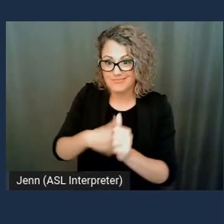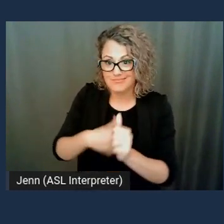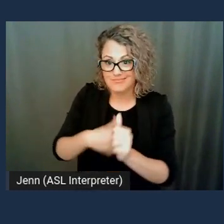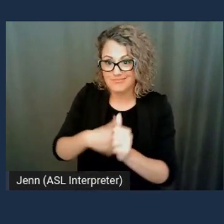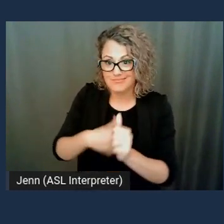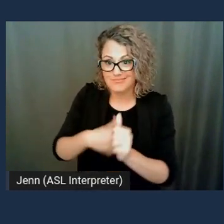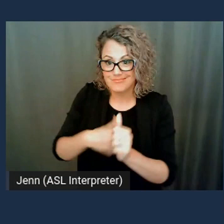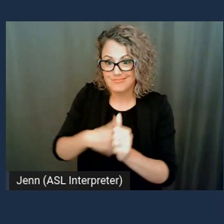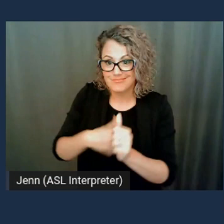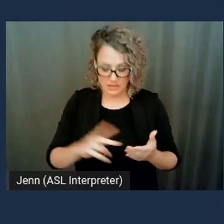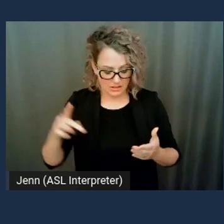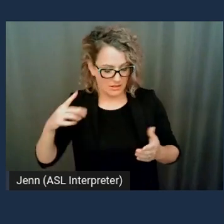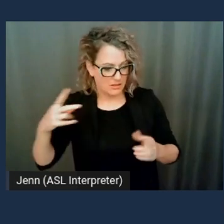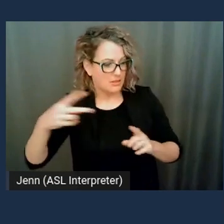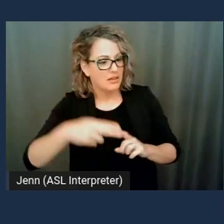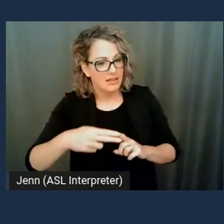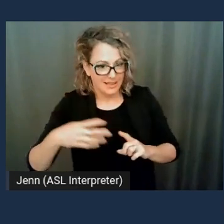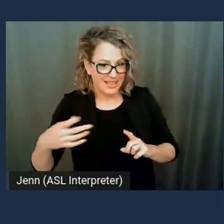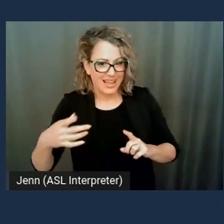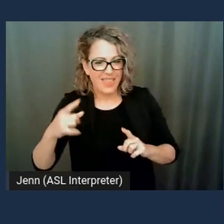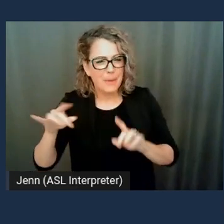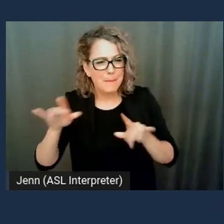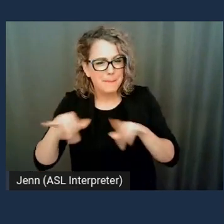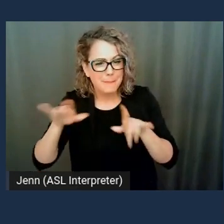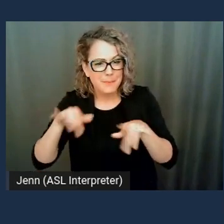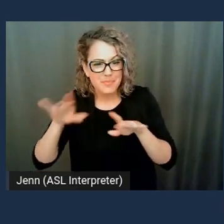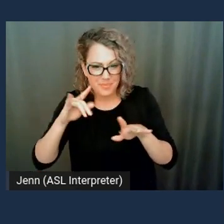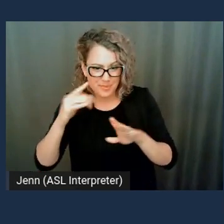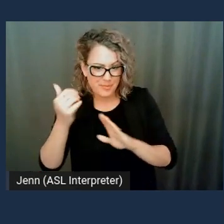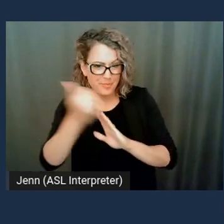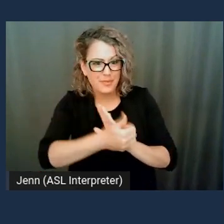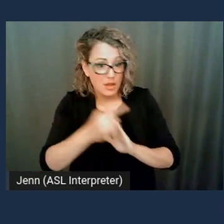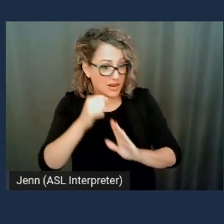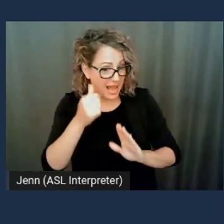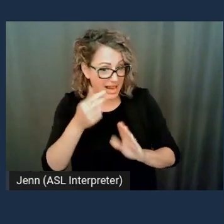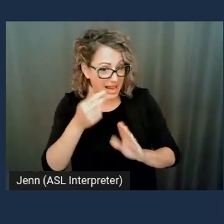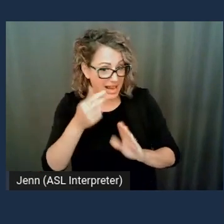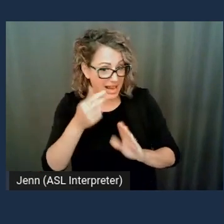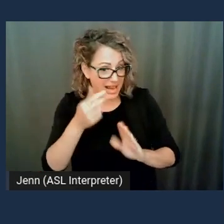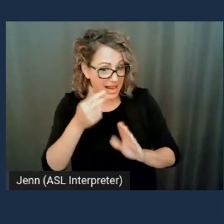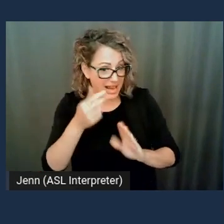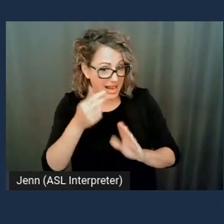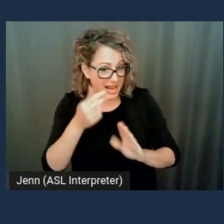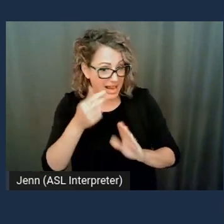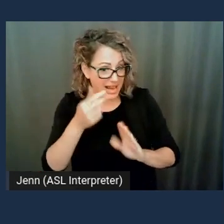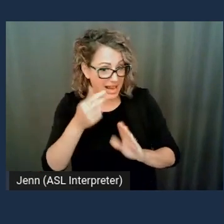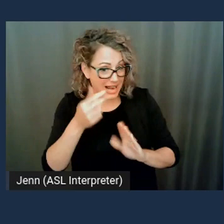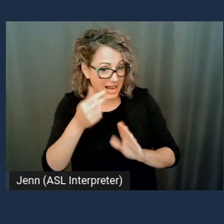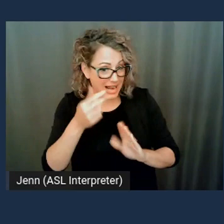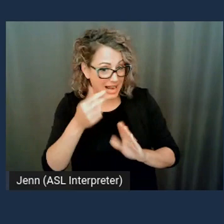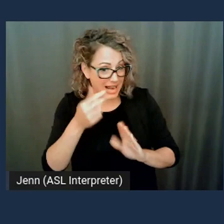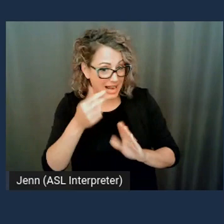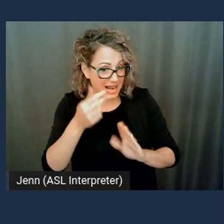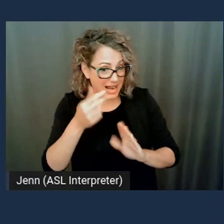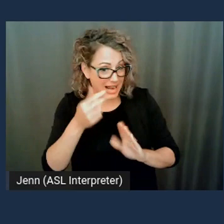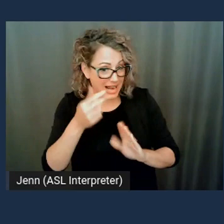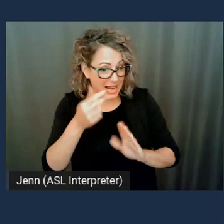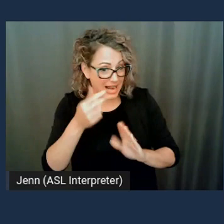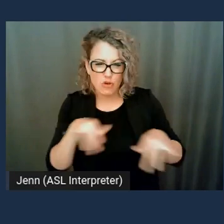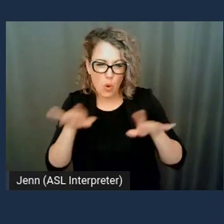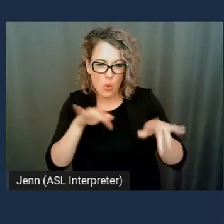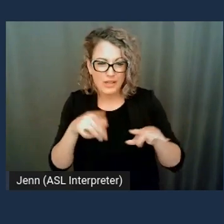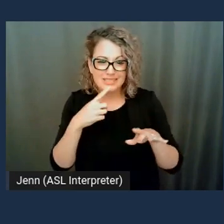If you are not enrolled in Voice ID, please ask agent to enroll you. Thank you for calling. Your call is very important to